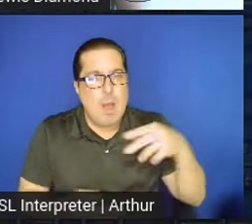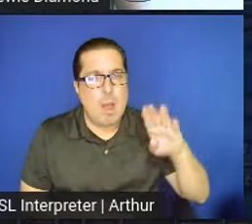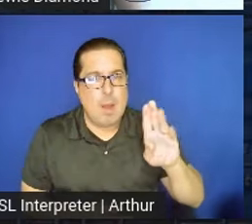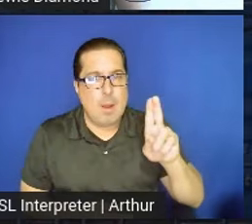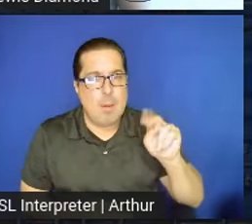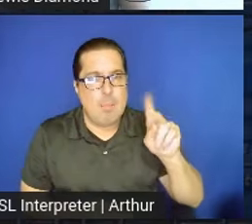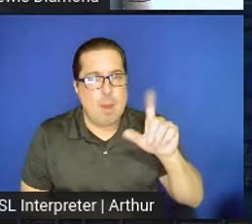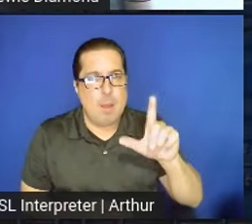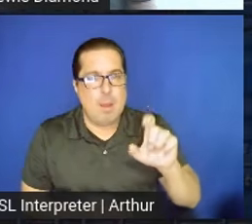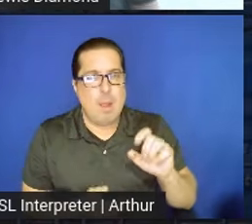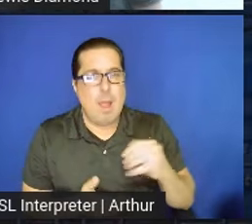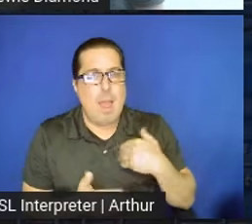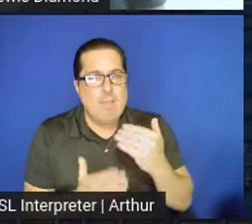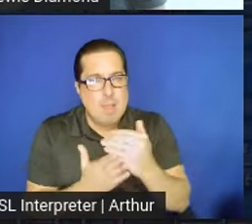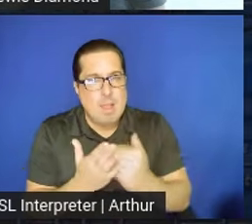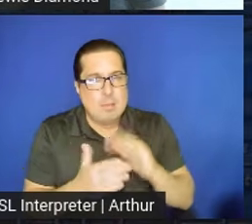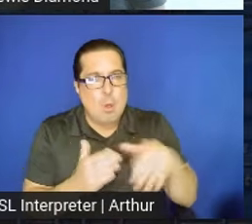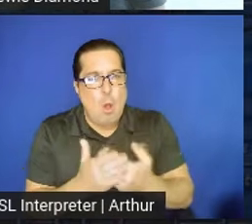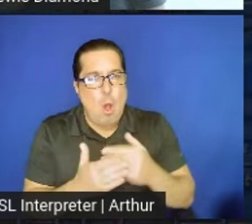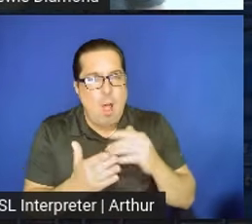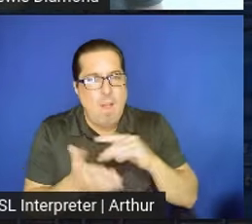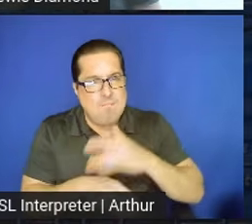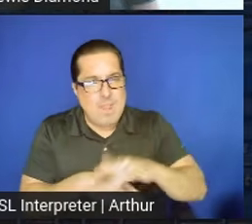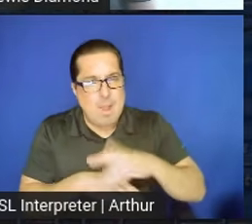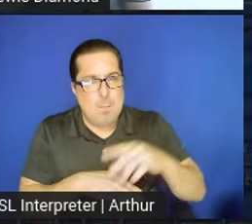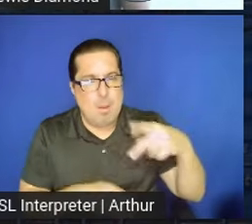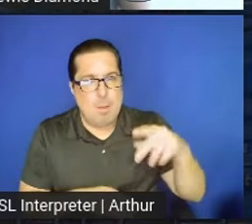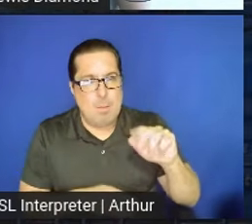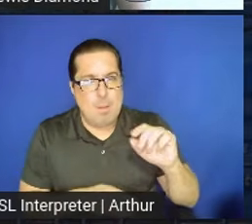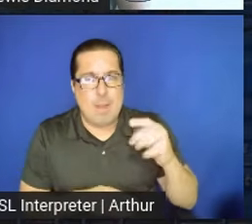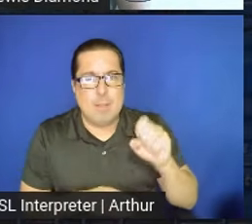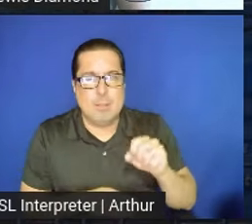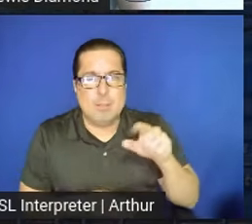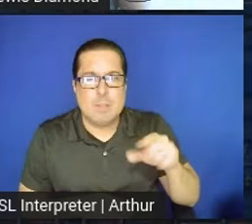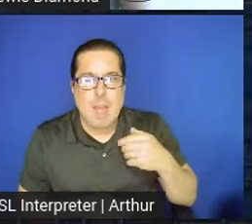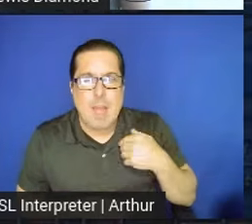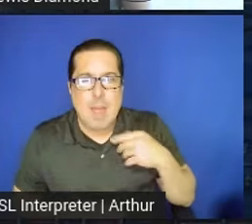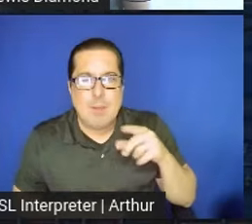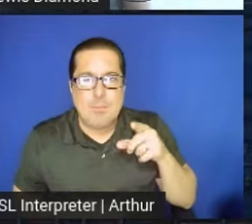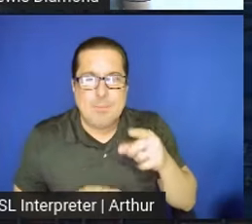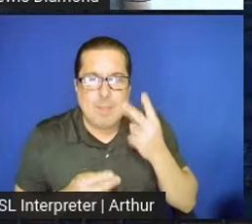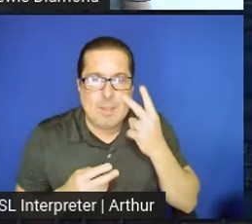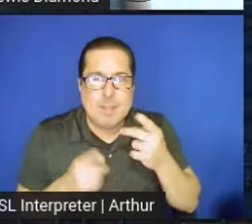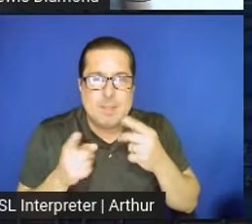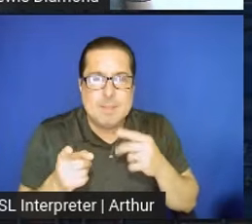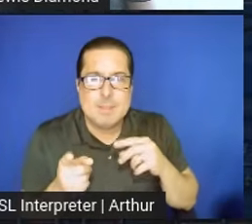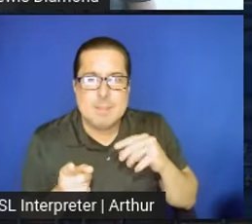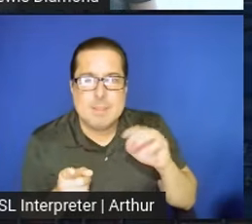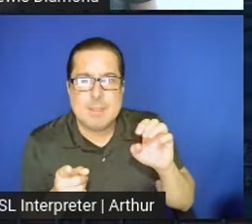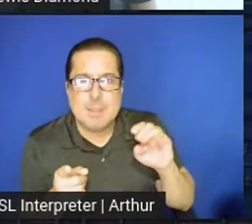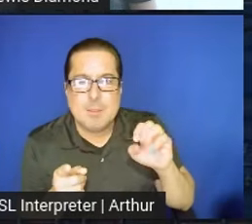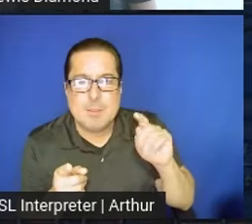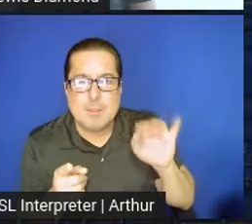all the available packages. Here you can see that there's Emissary Ingress. So this is something we're going to be showing today.